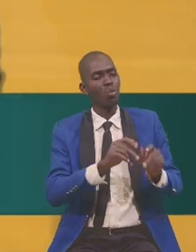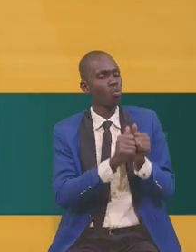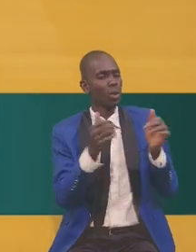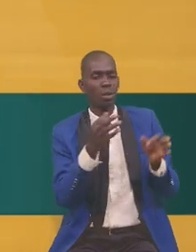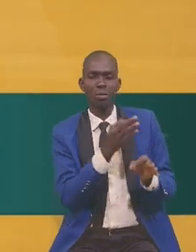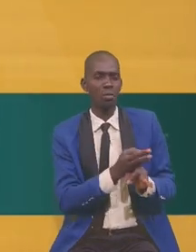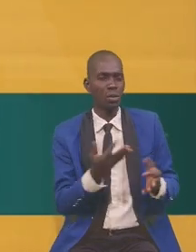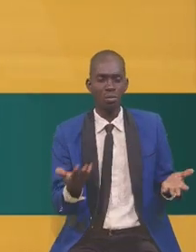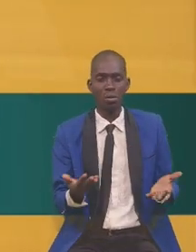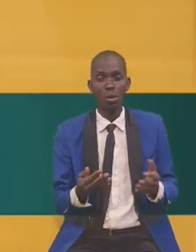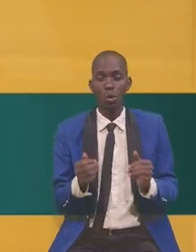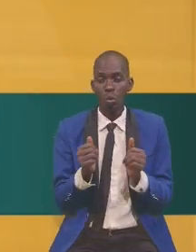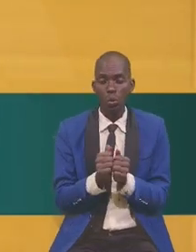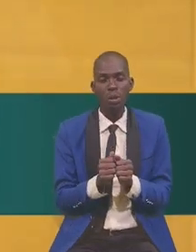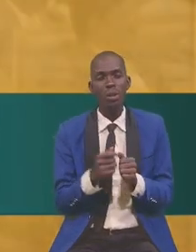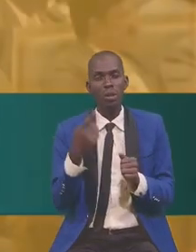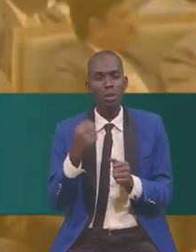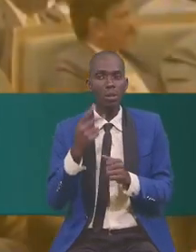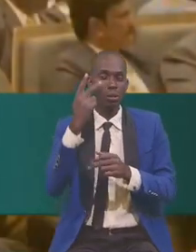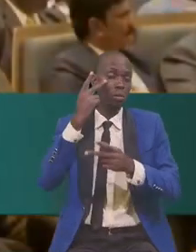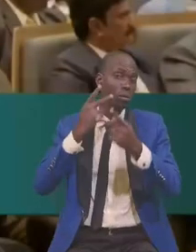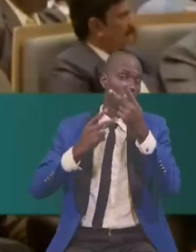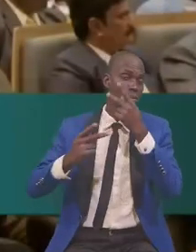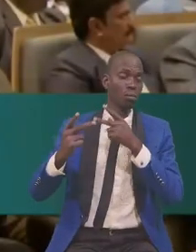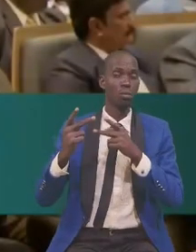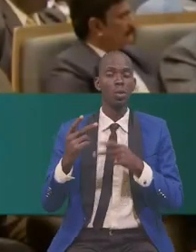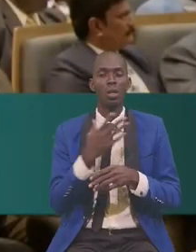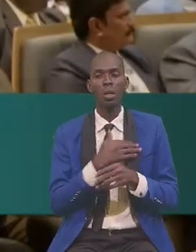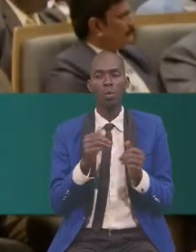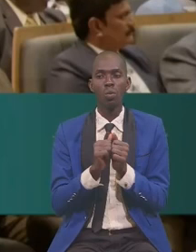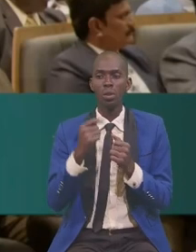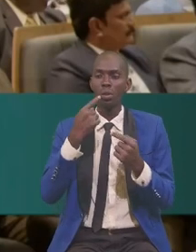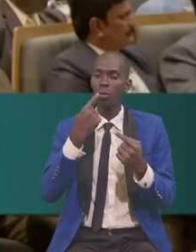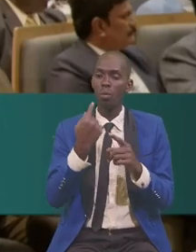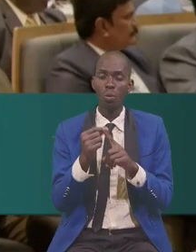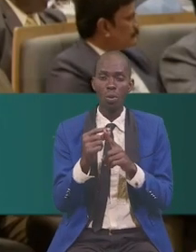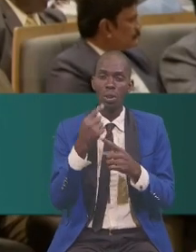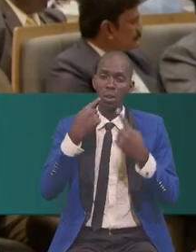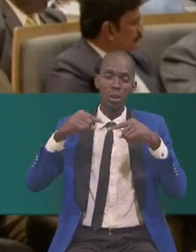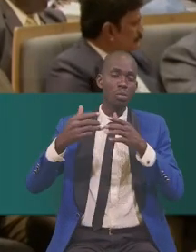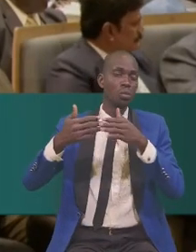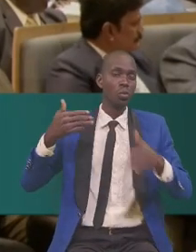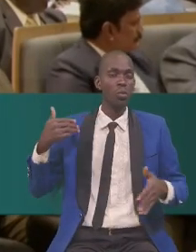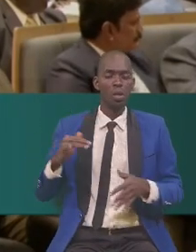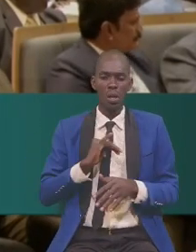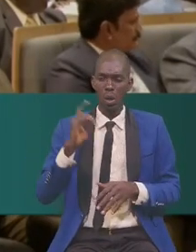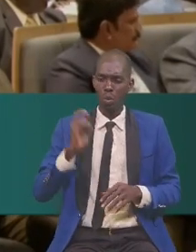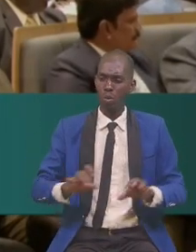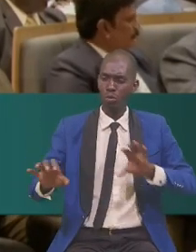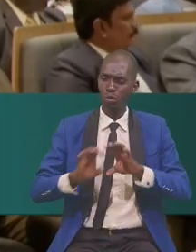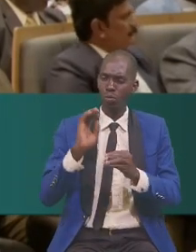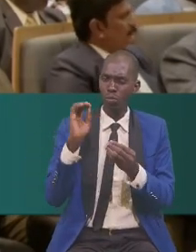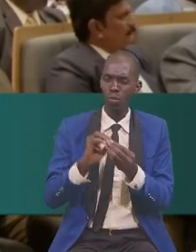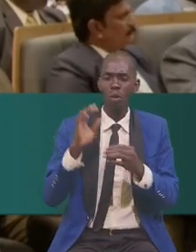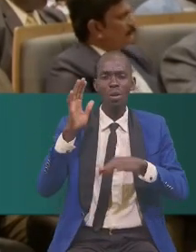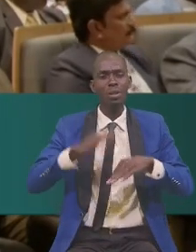with the prediction, and with the power, I should go further than the people that are just walking